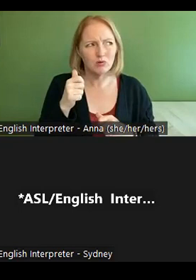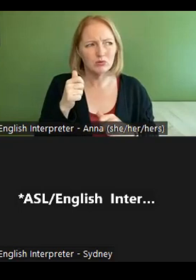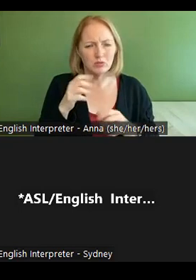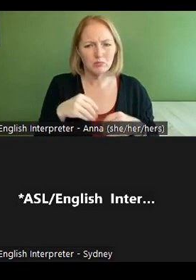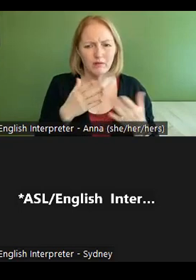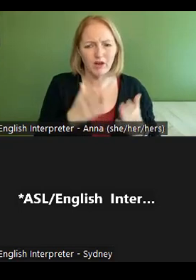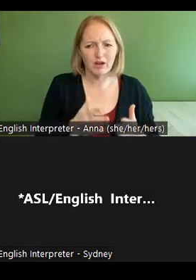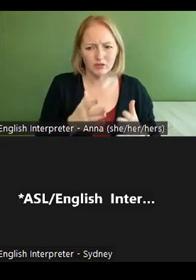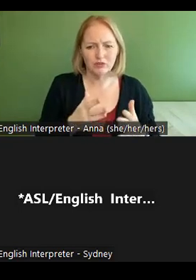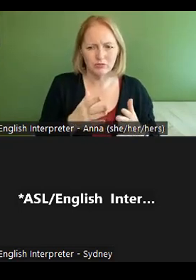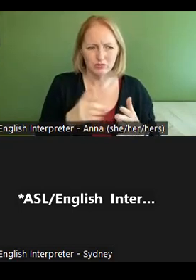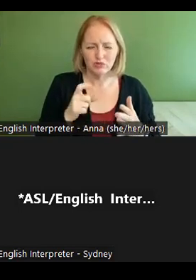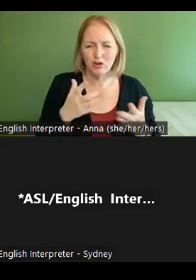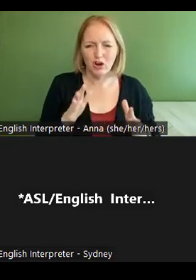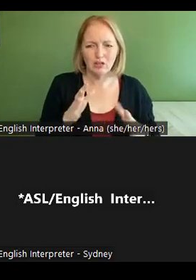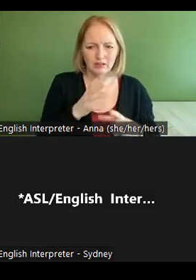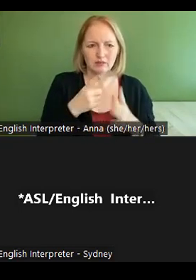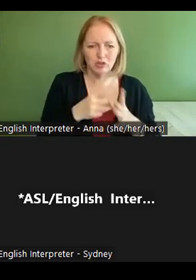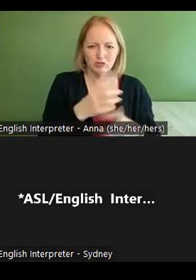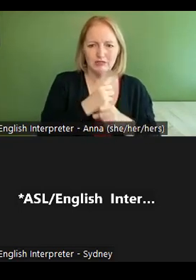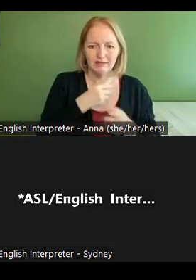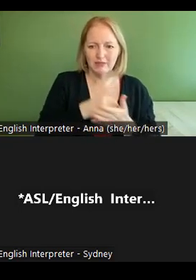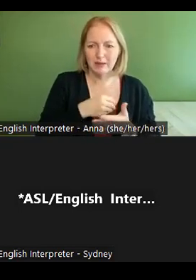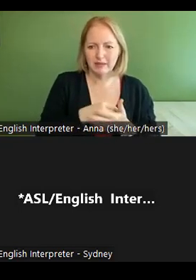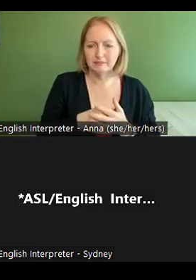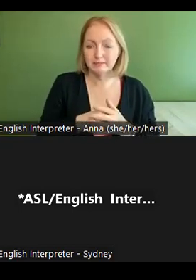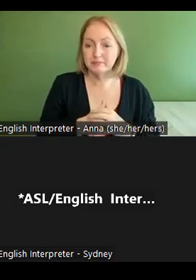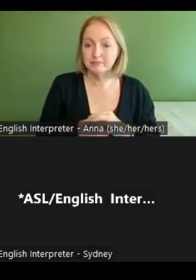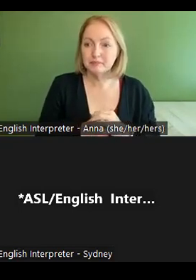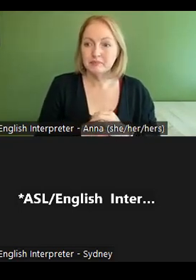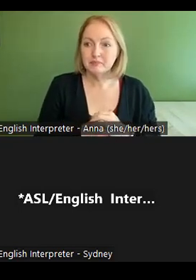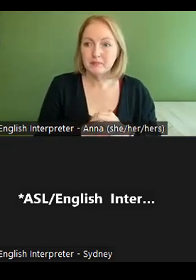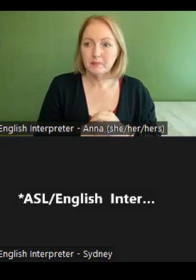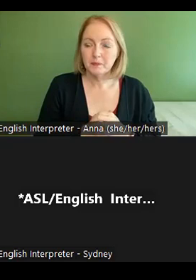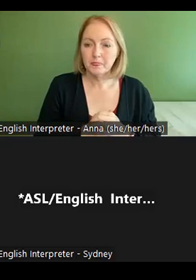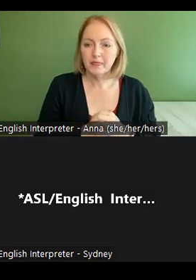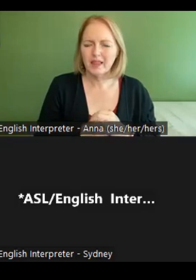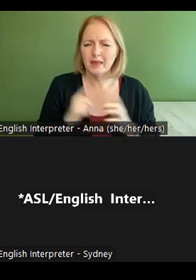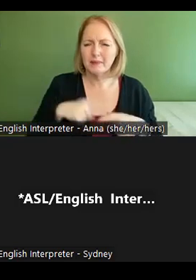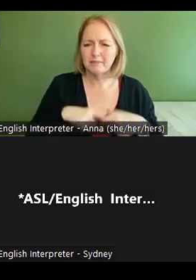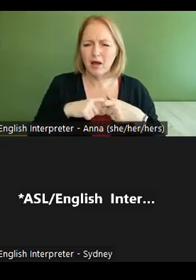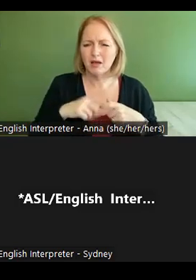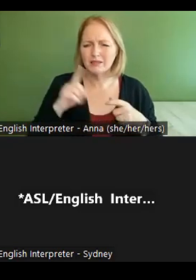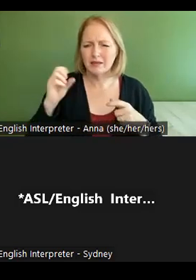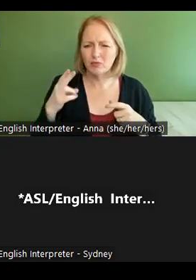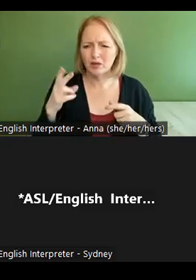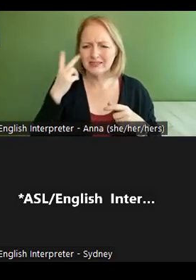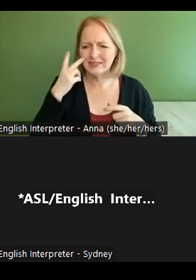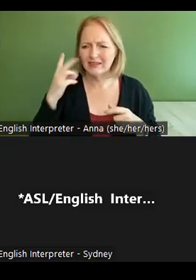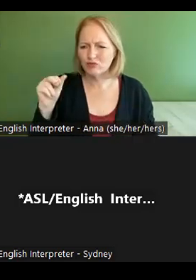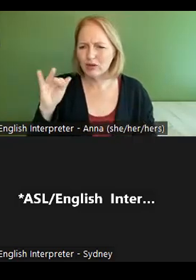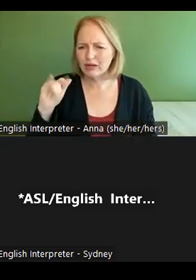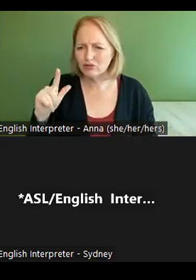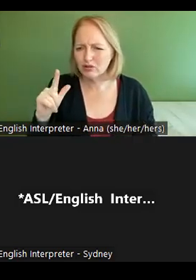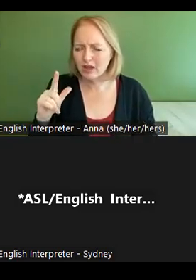providers at this point should already start to receive those dollars. Let me pause, Deborah, for a minute and see if Rachel has